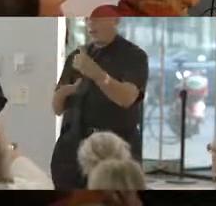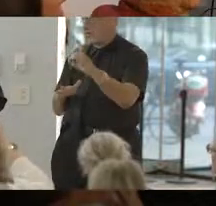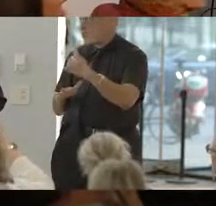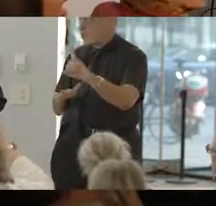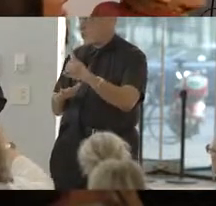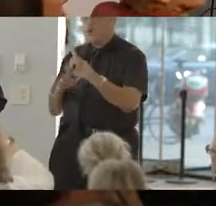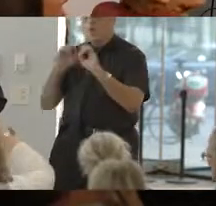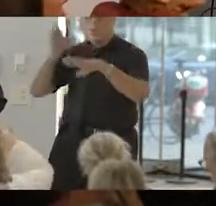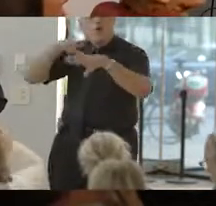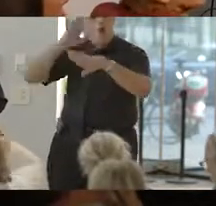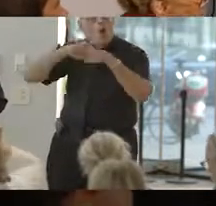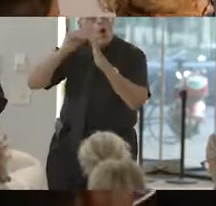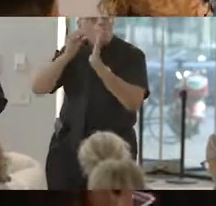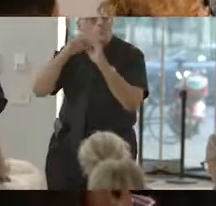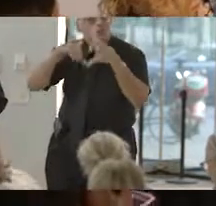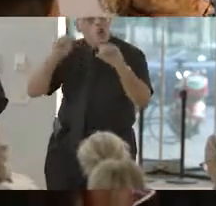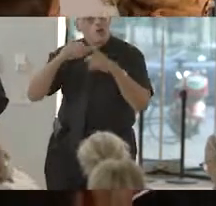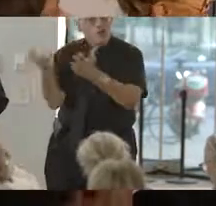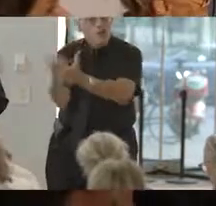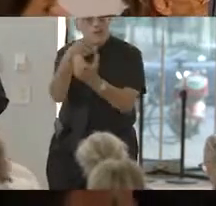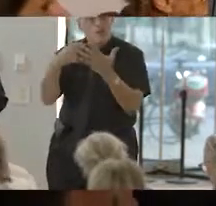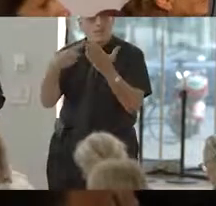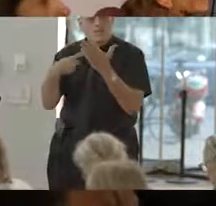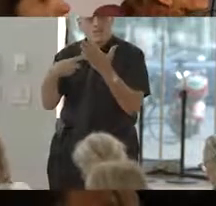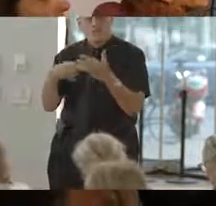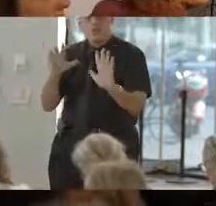Just put them on the cards and we'll collect them and we'll talk about it all.